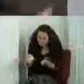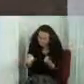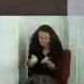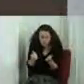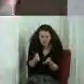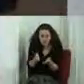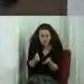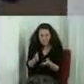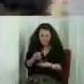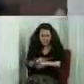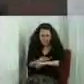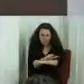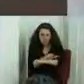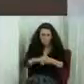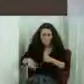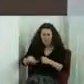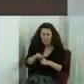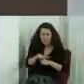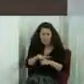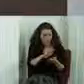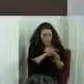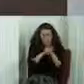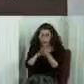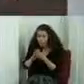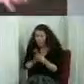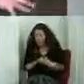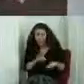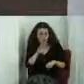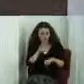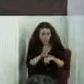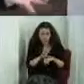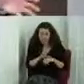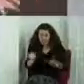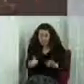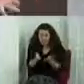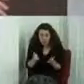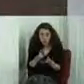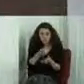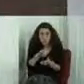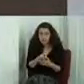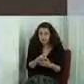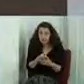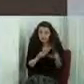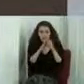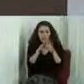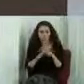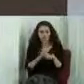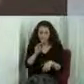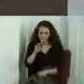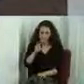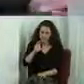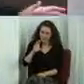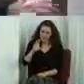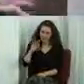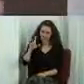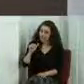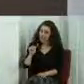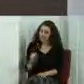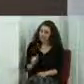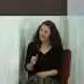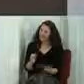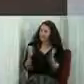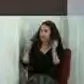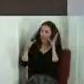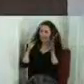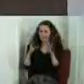into a community. I need to get you into a church. I need to get you into Metropolitan Community Church of Los Angeles, which is a vibrant,